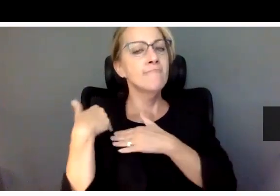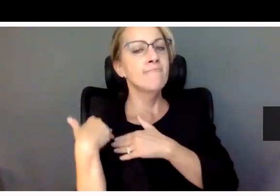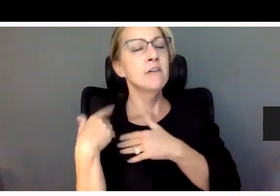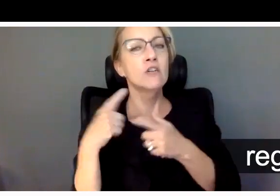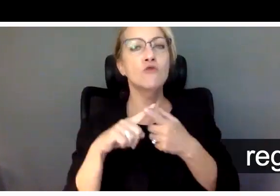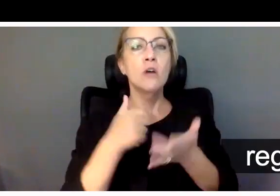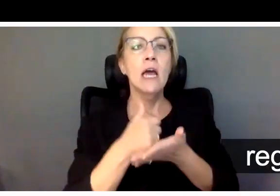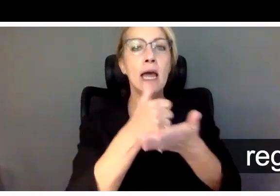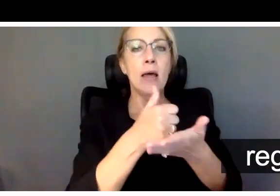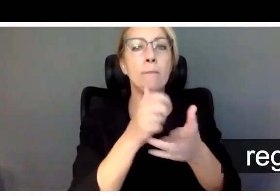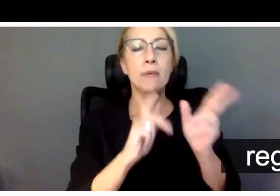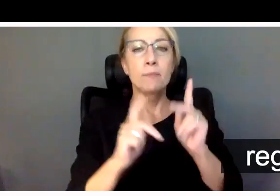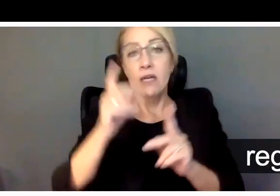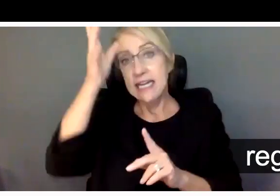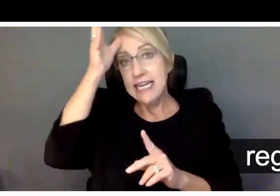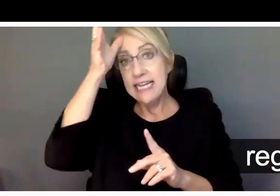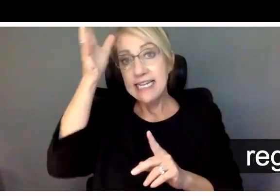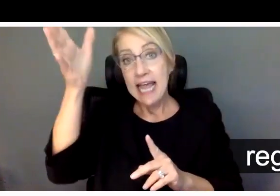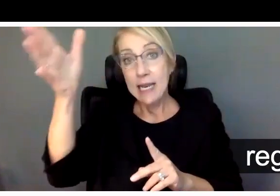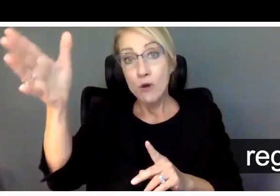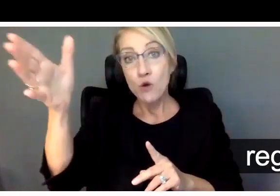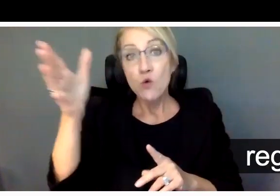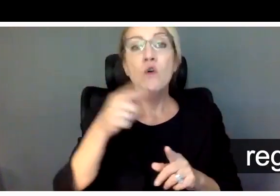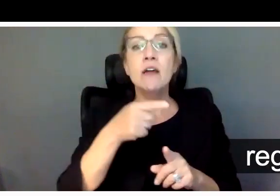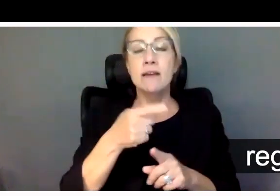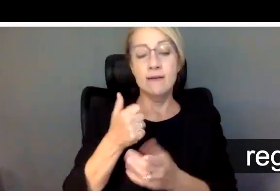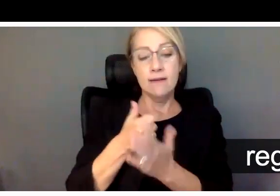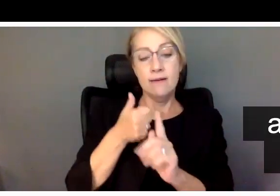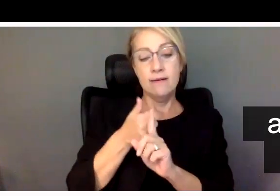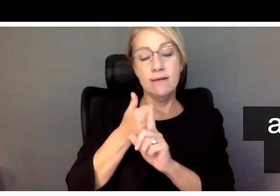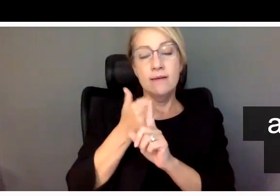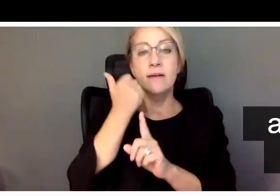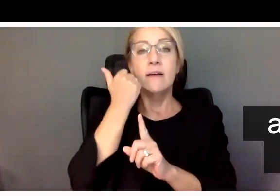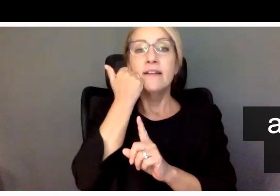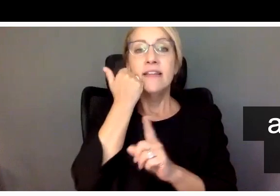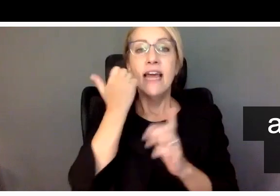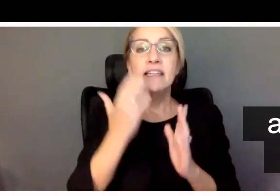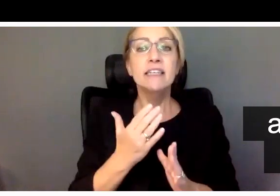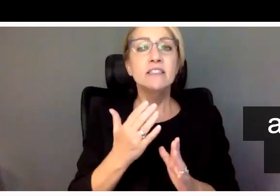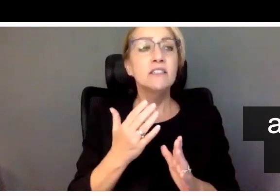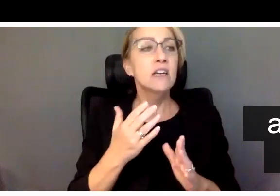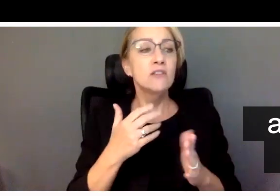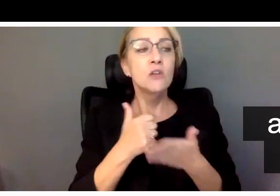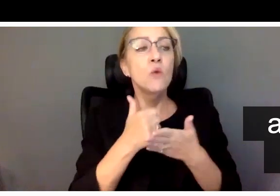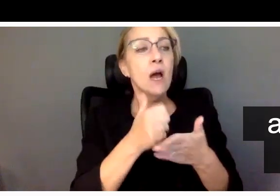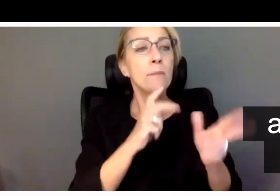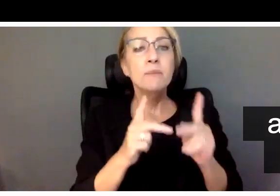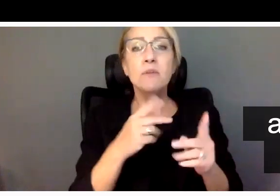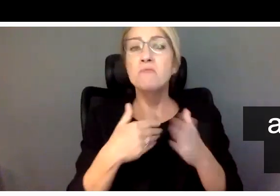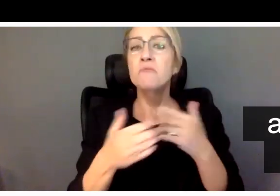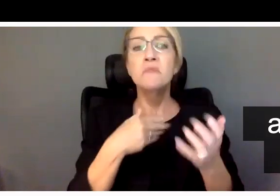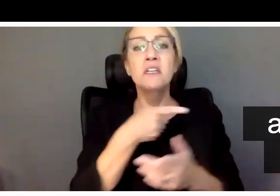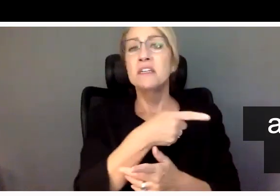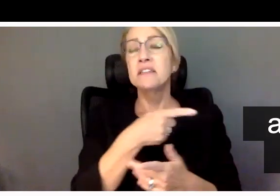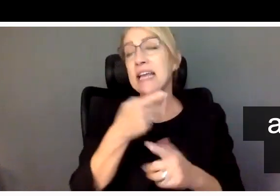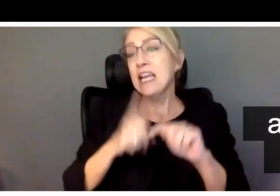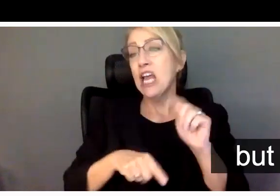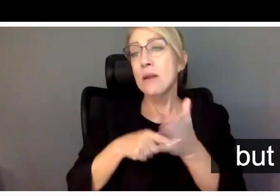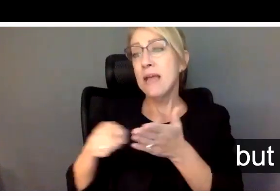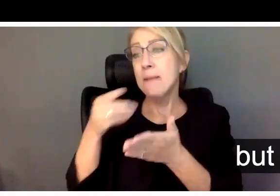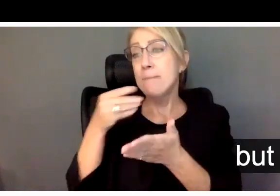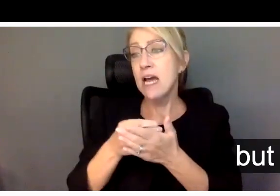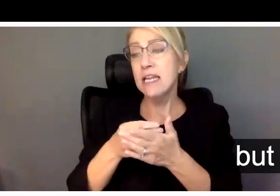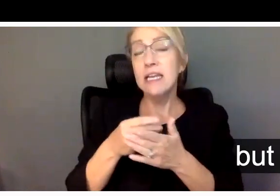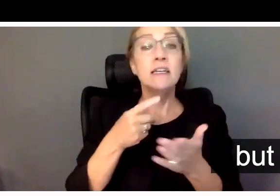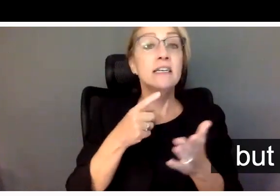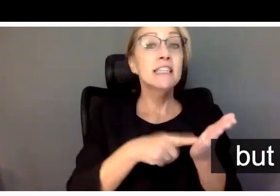helped people regardless of their ability to pay. And sometimes he got paid in chickens or yard work,